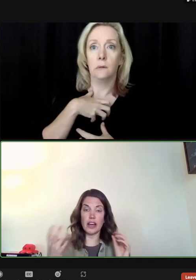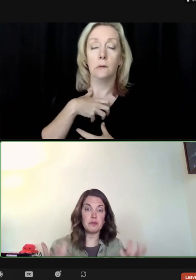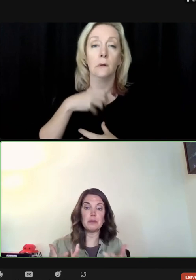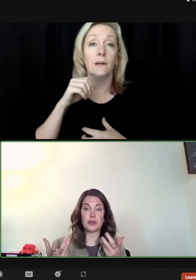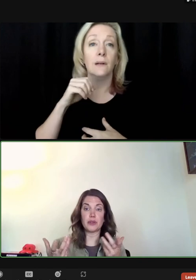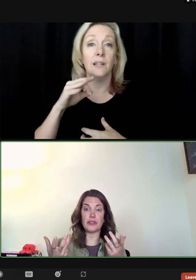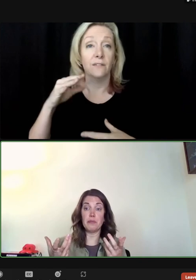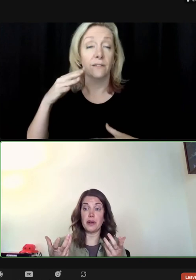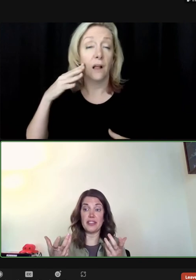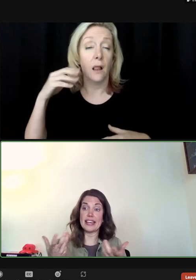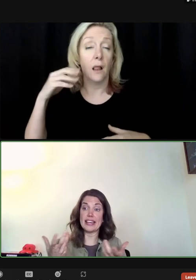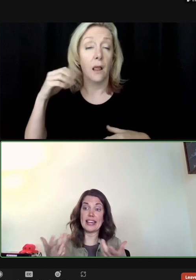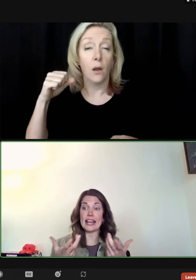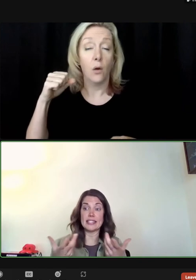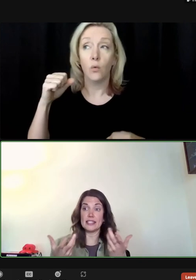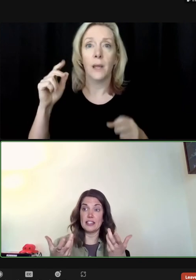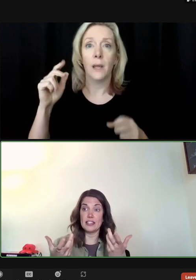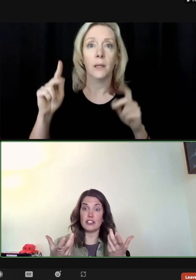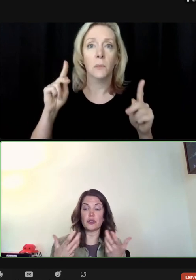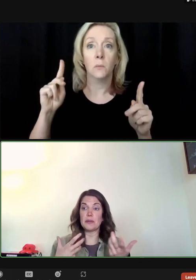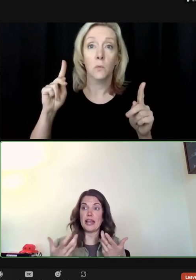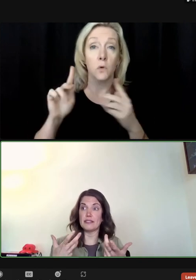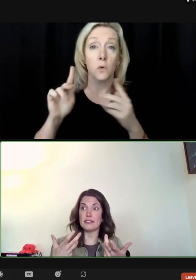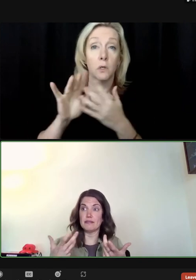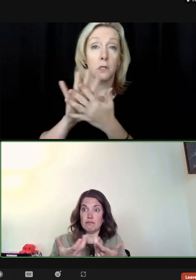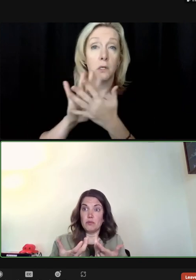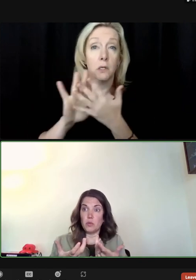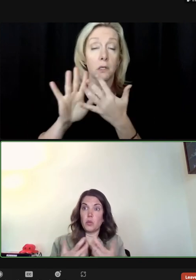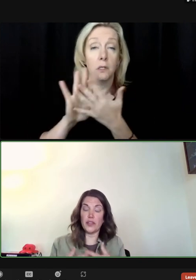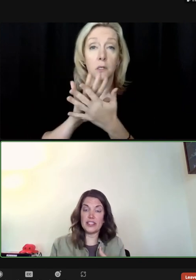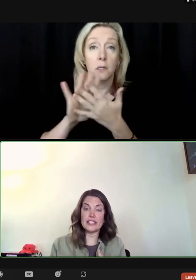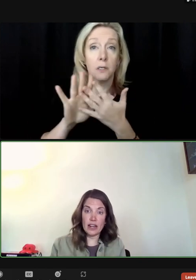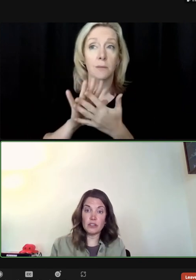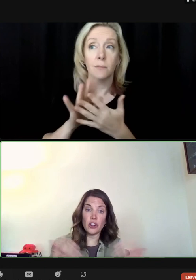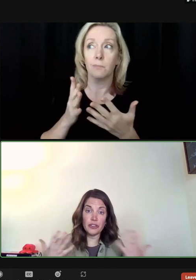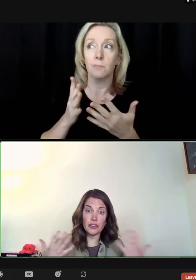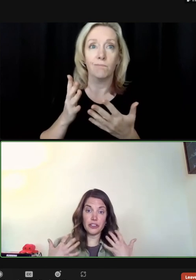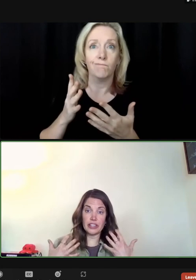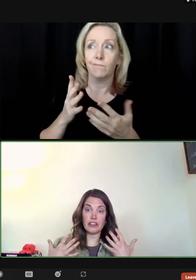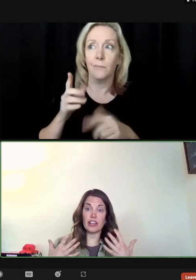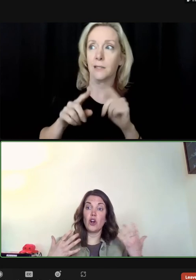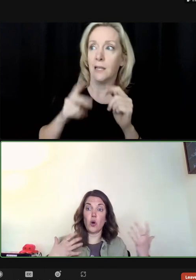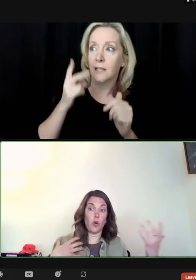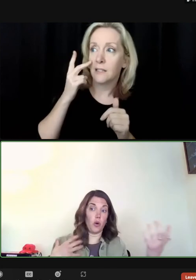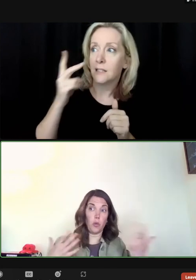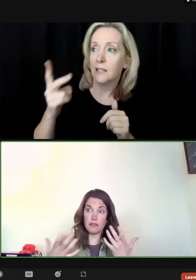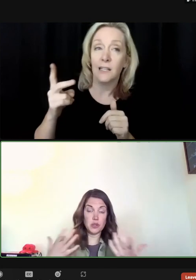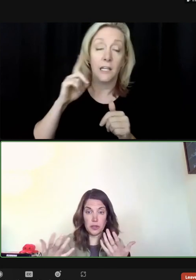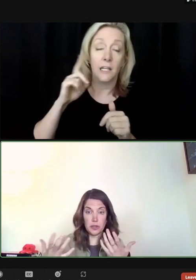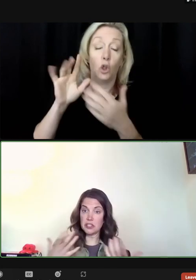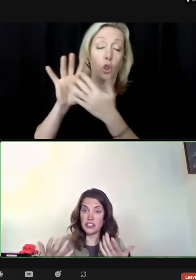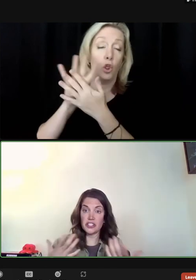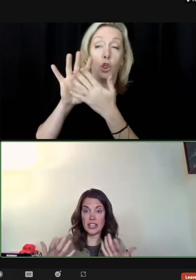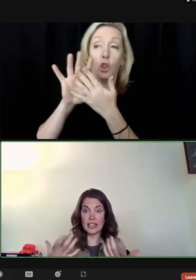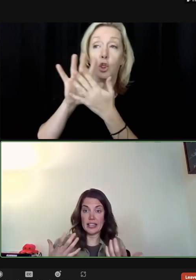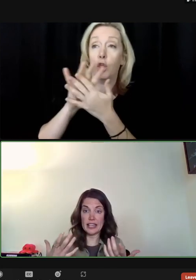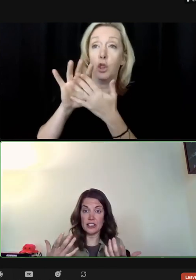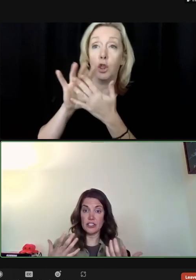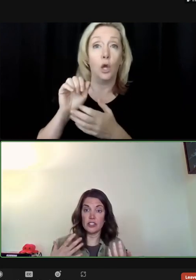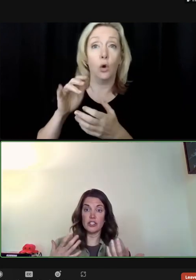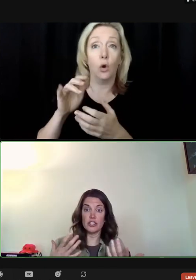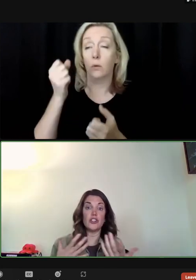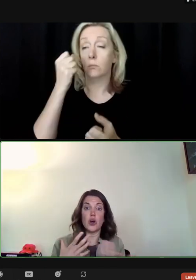noise, there's a lot of people around them, but they can't discriminate what these sounds are that they're hearing or what visual images